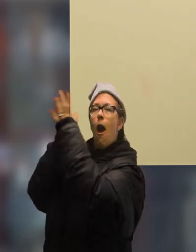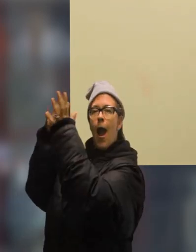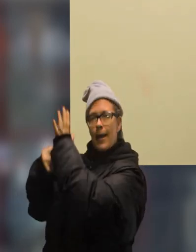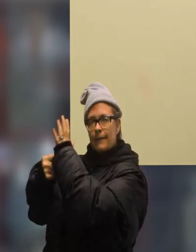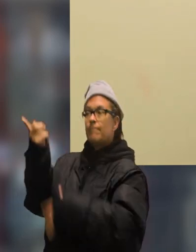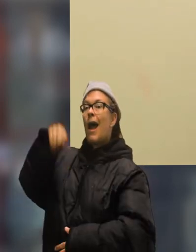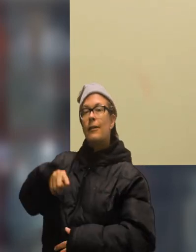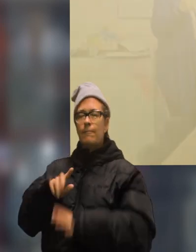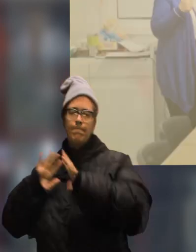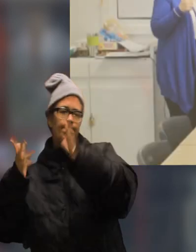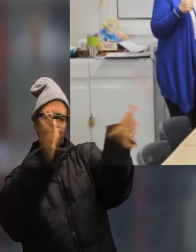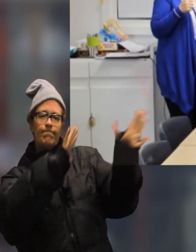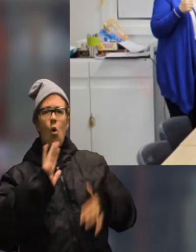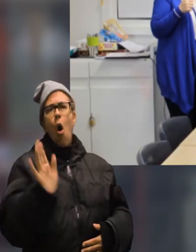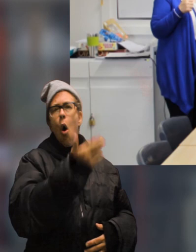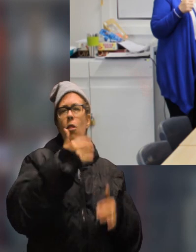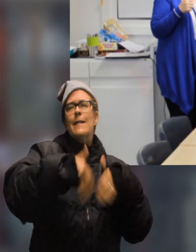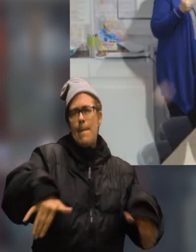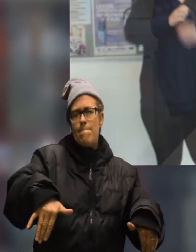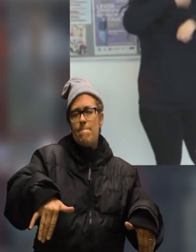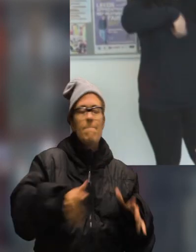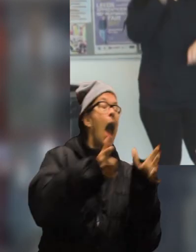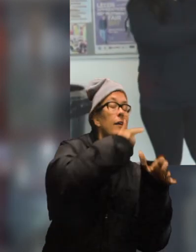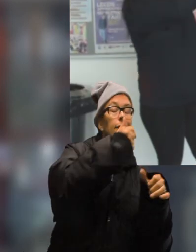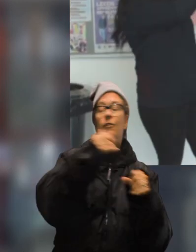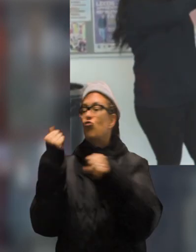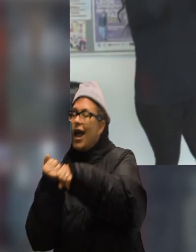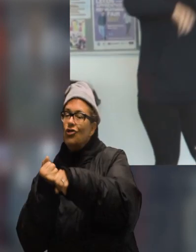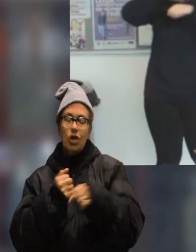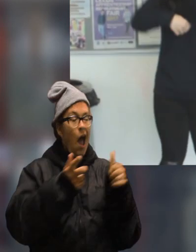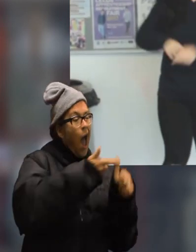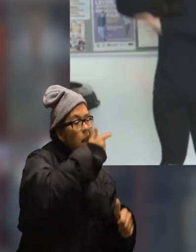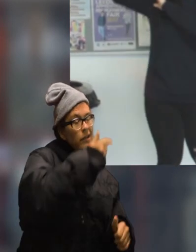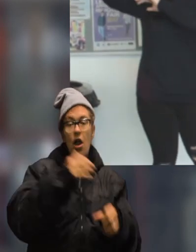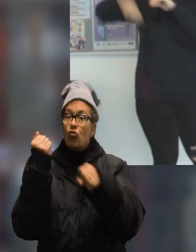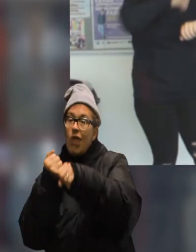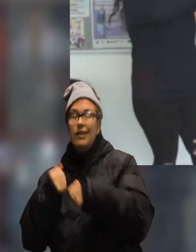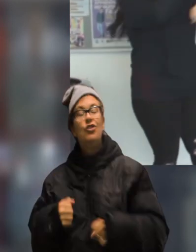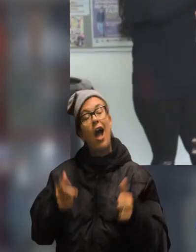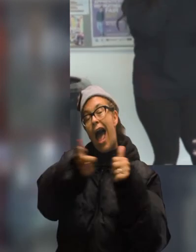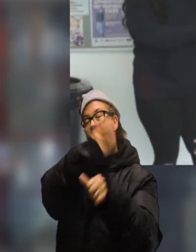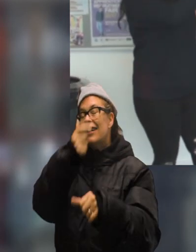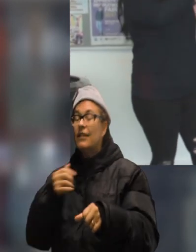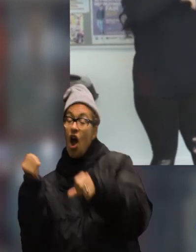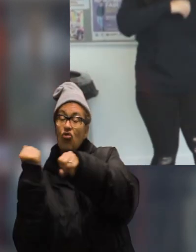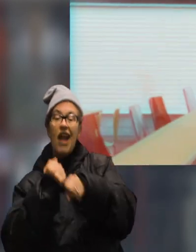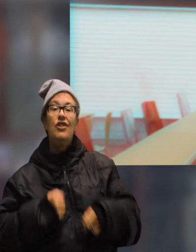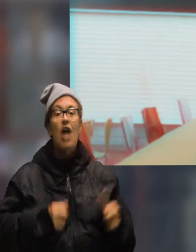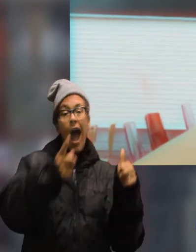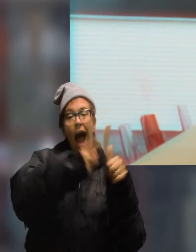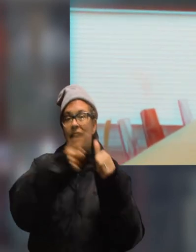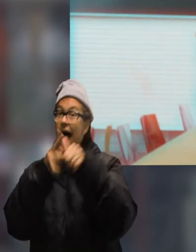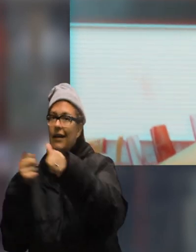Dahi. And another big shout out to the Dahi team. Allerton Grange, Allerton Grange, Allerton